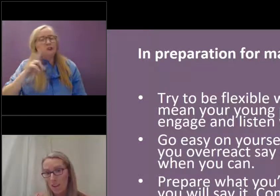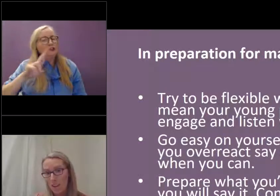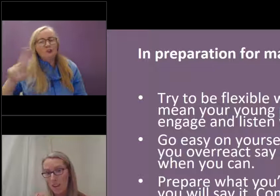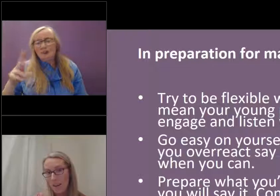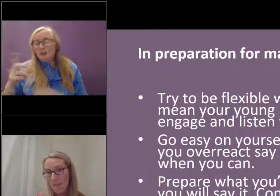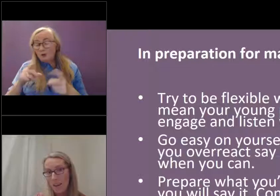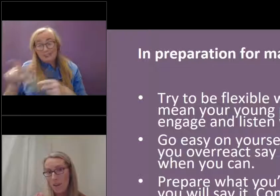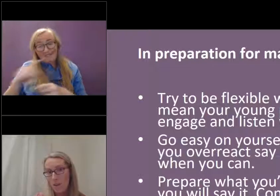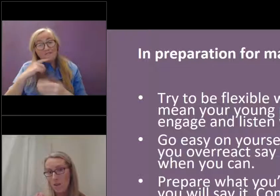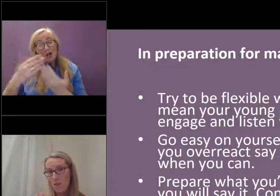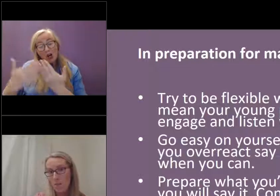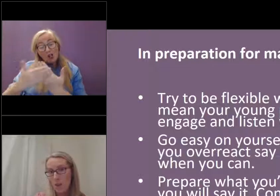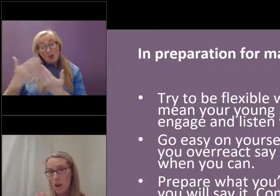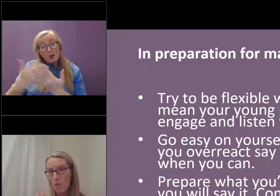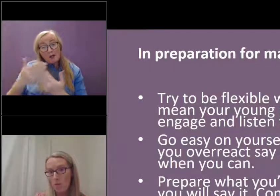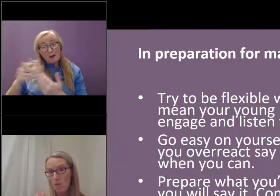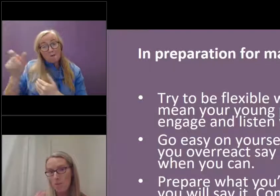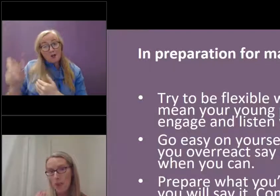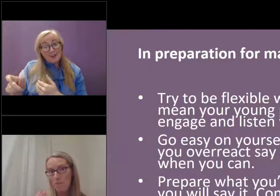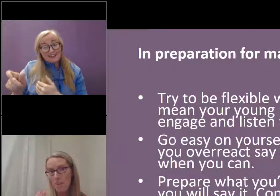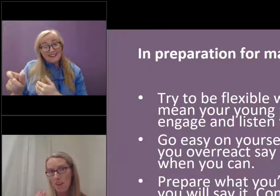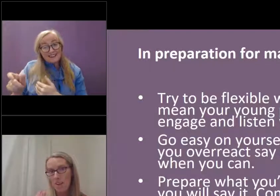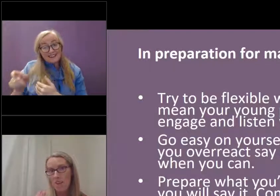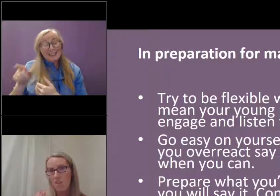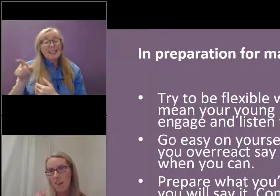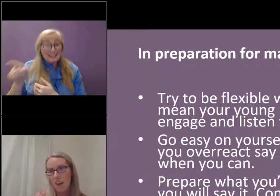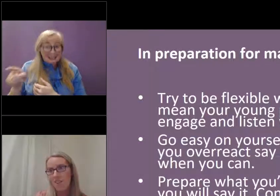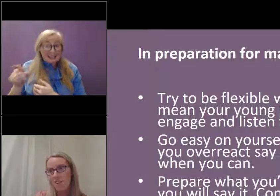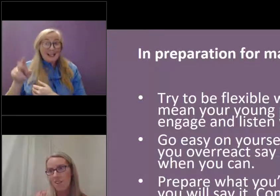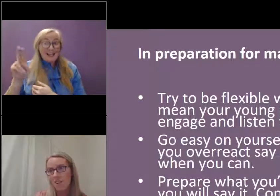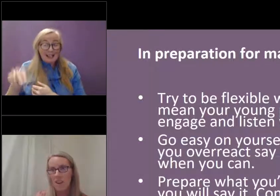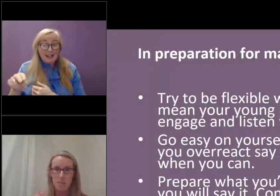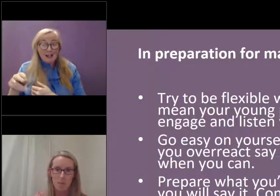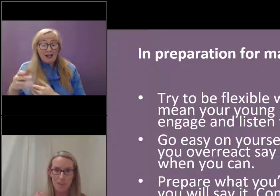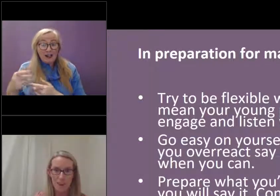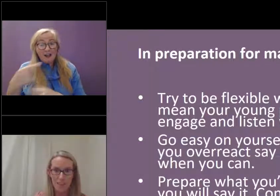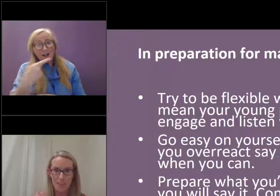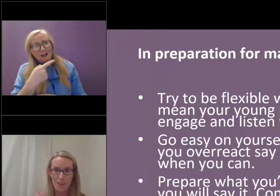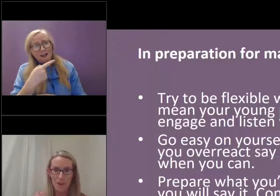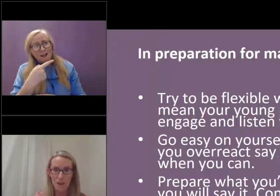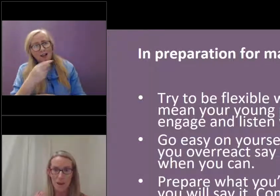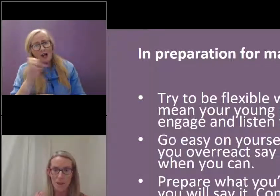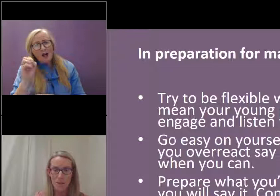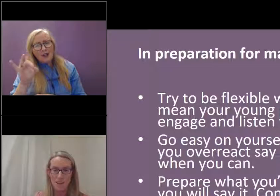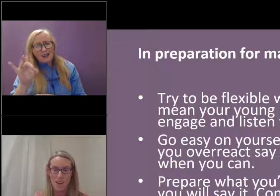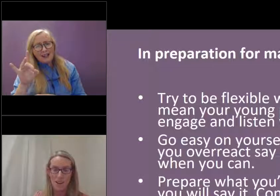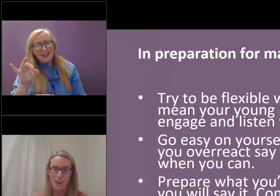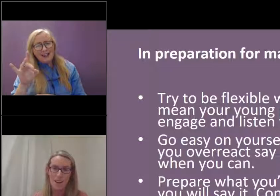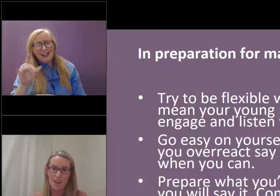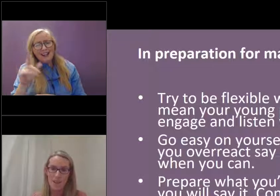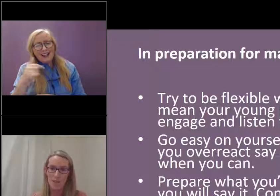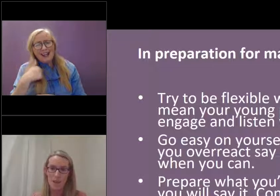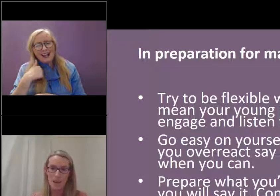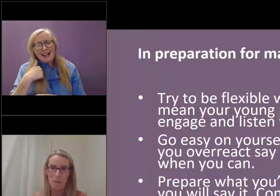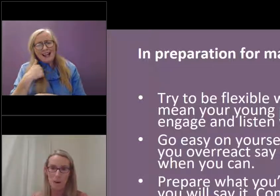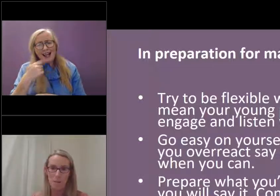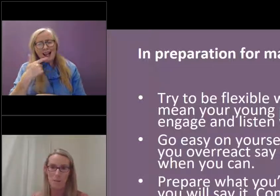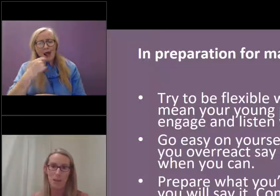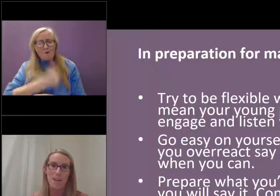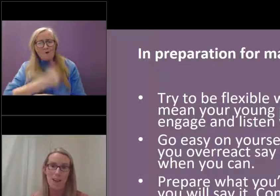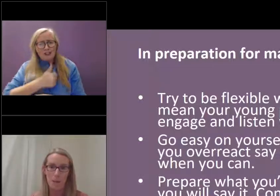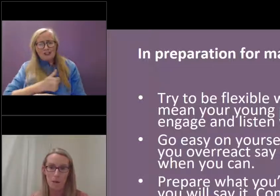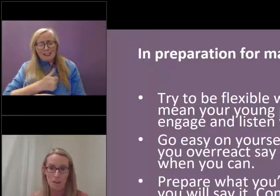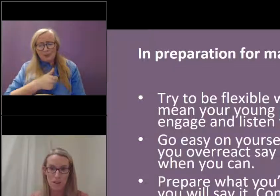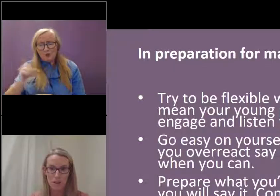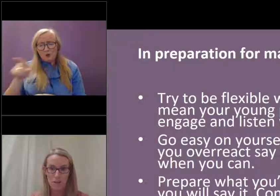young person, it can also be an opener for them to kind of go, okay, well, I appreciate that you were able to kind of identify that